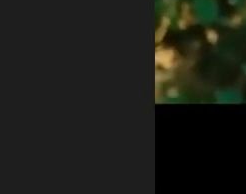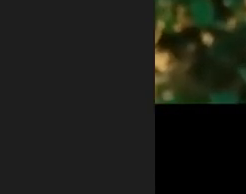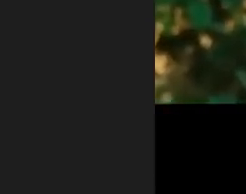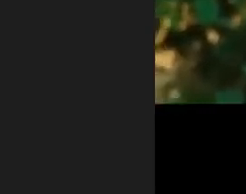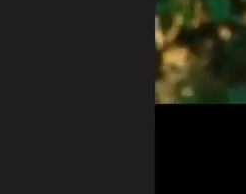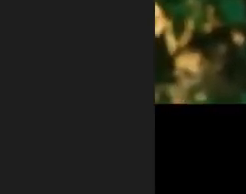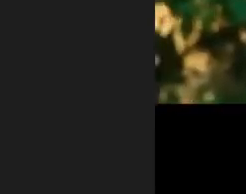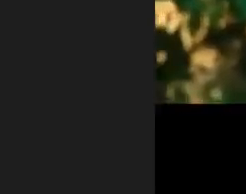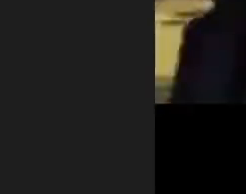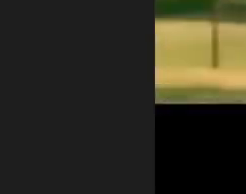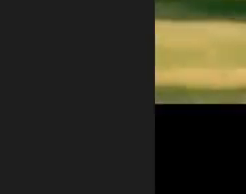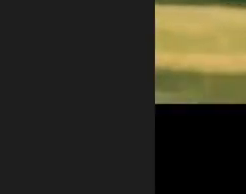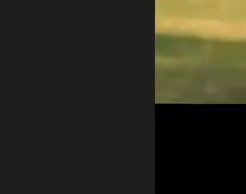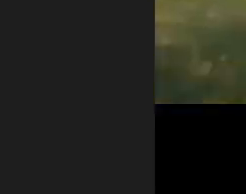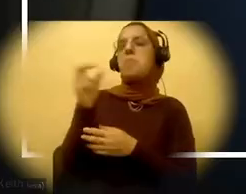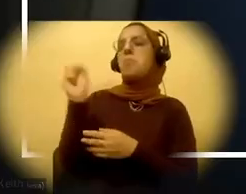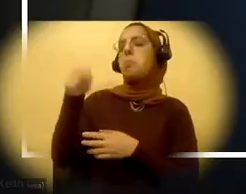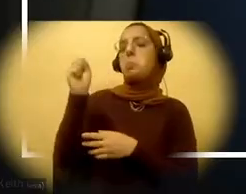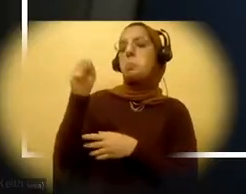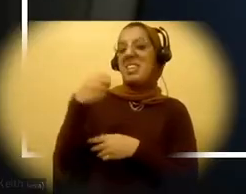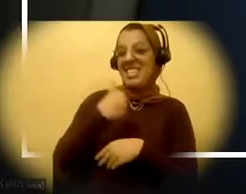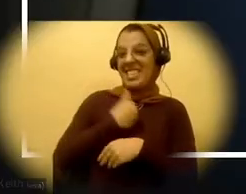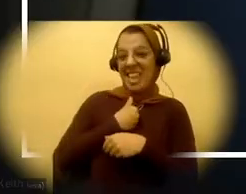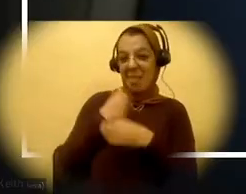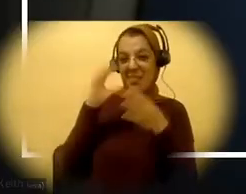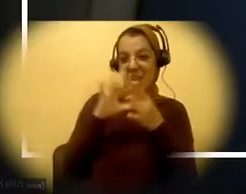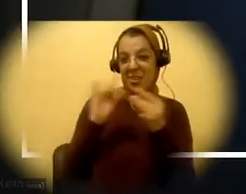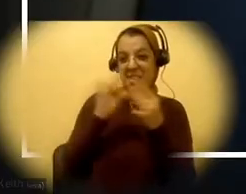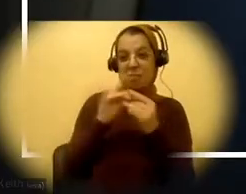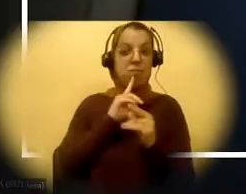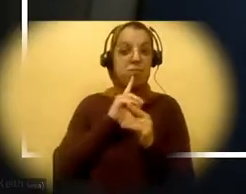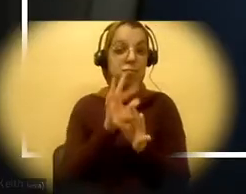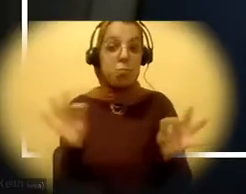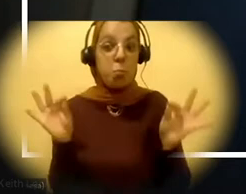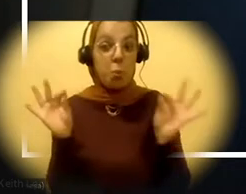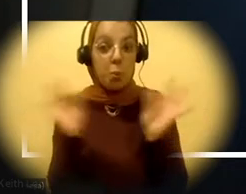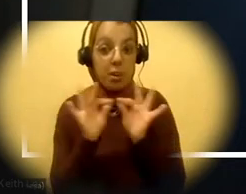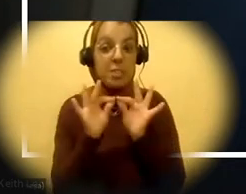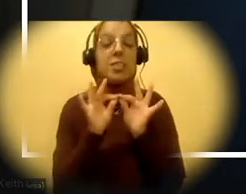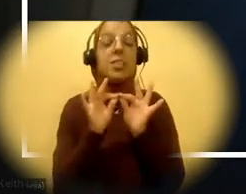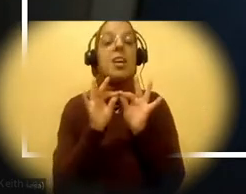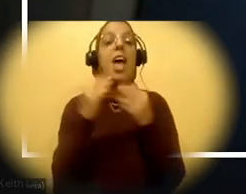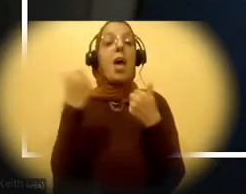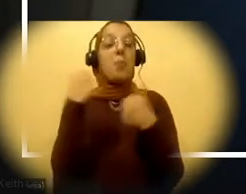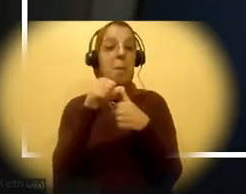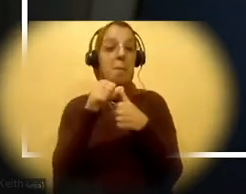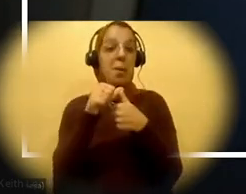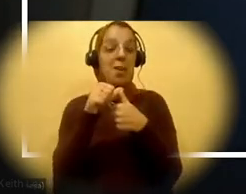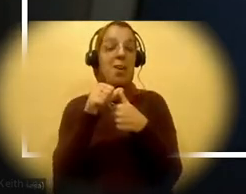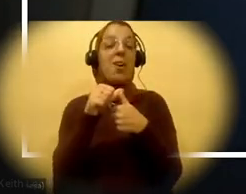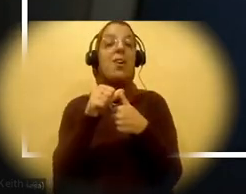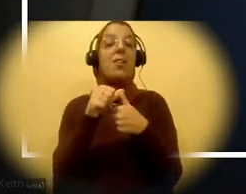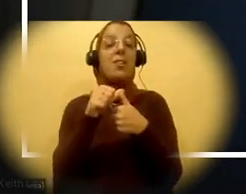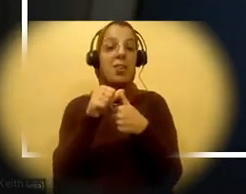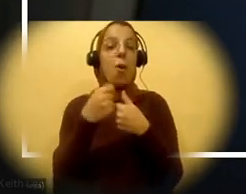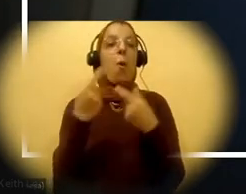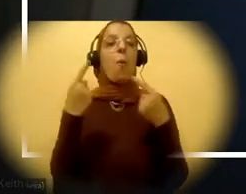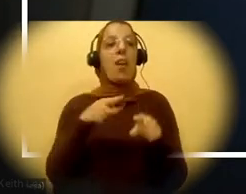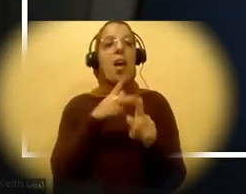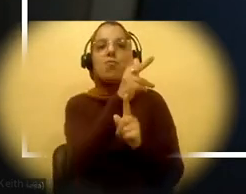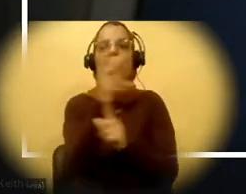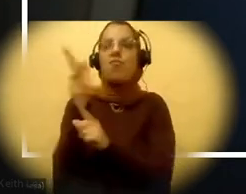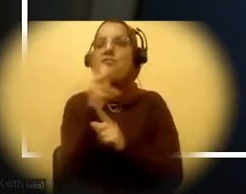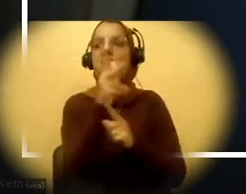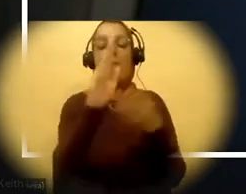it's really important. I remember when I was doing films on the community, and I would go into